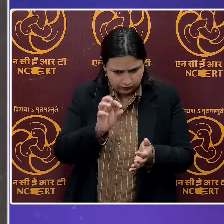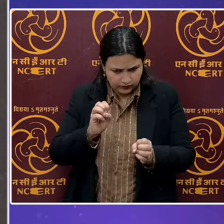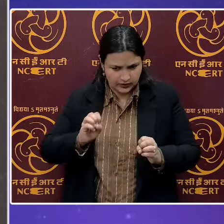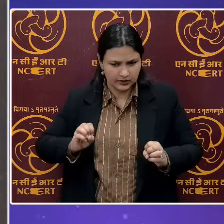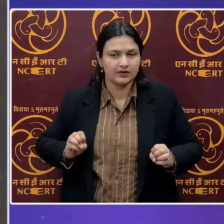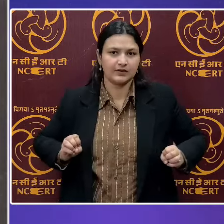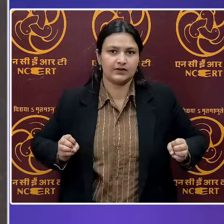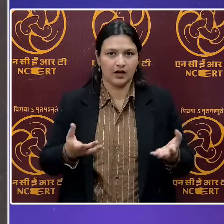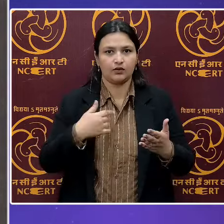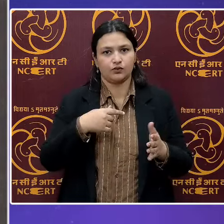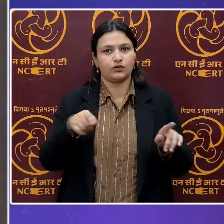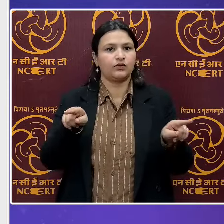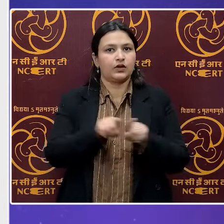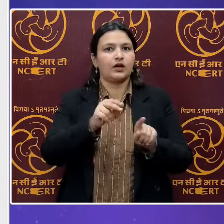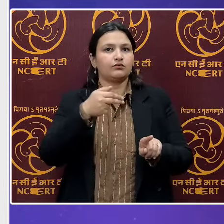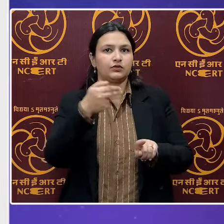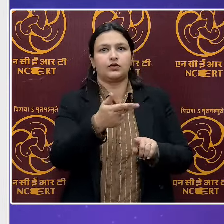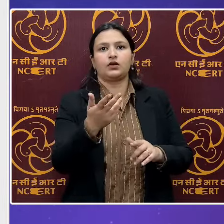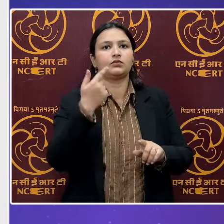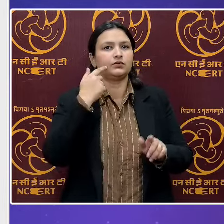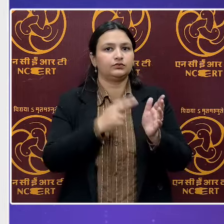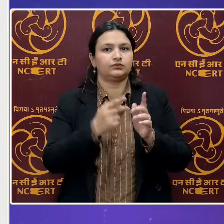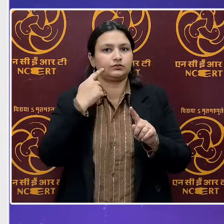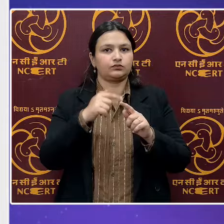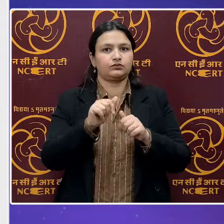phase. So initial phase is also an angle.